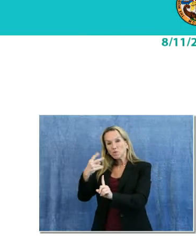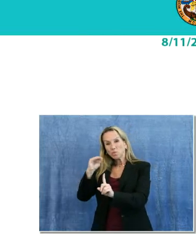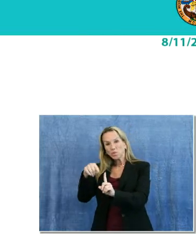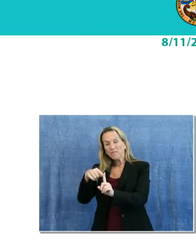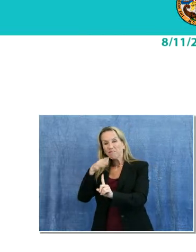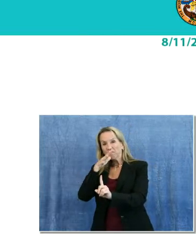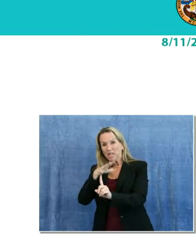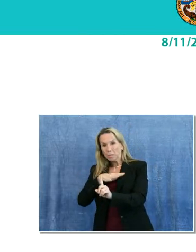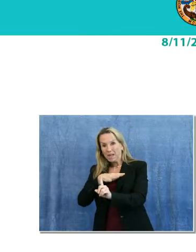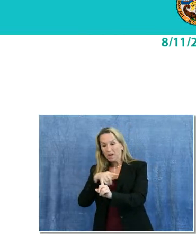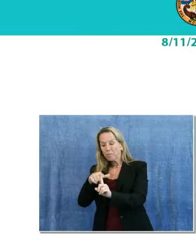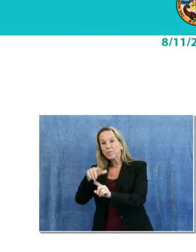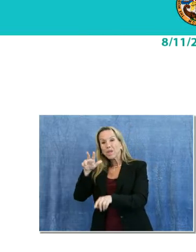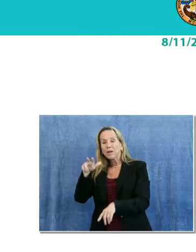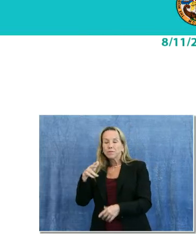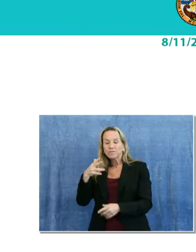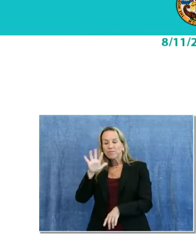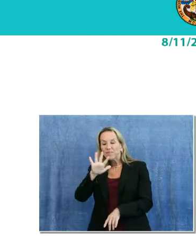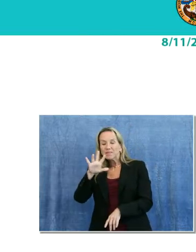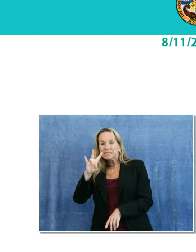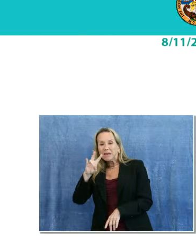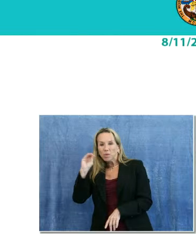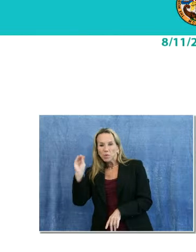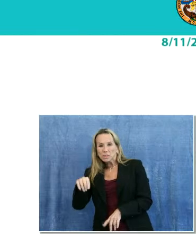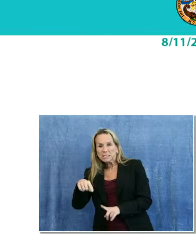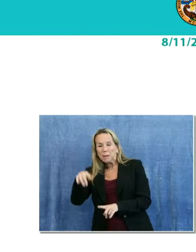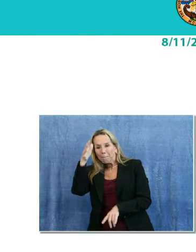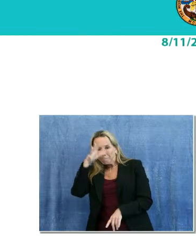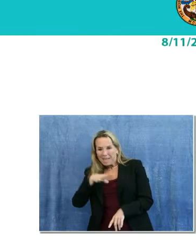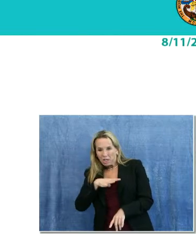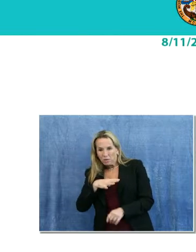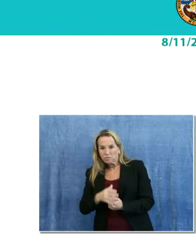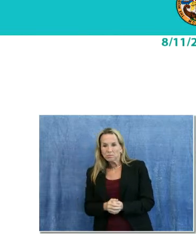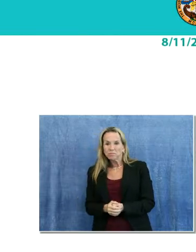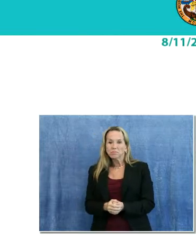female, 344, or 57%, were male,